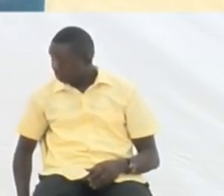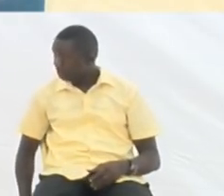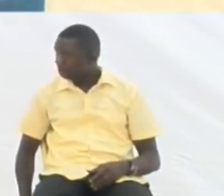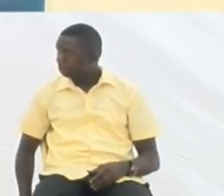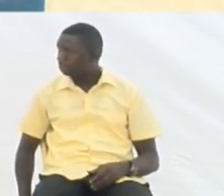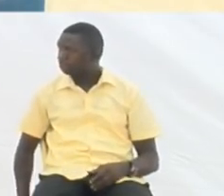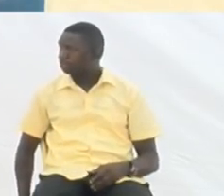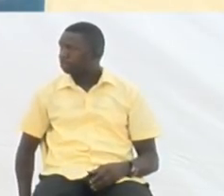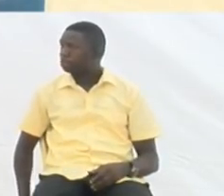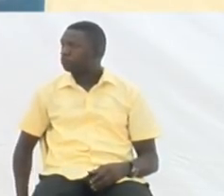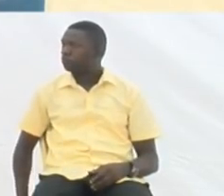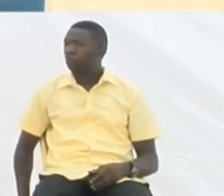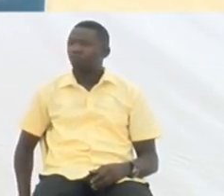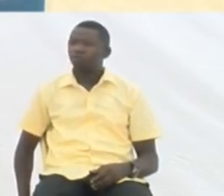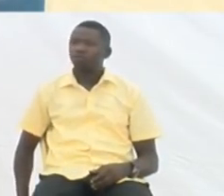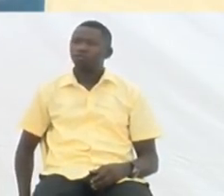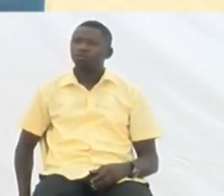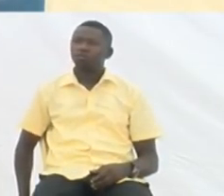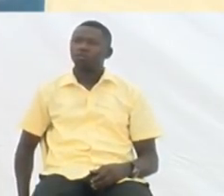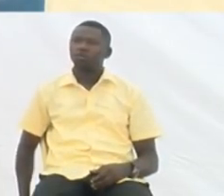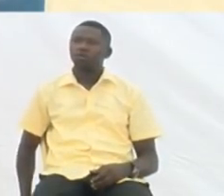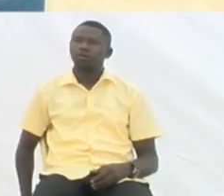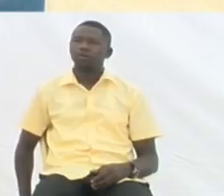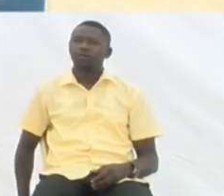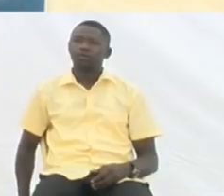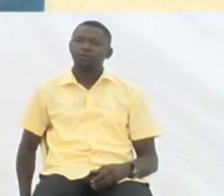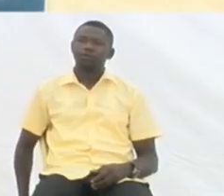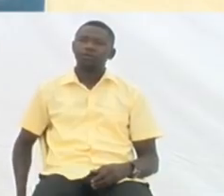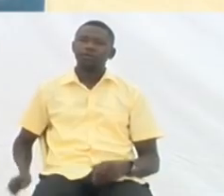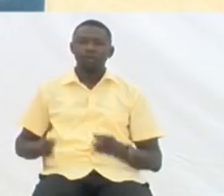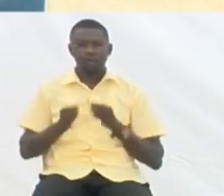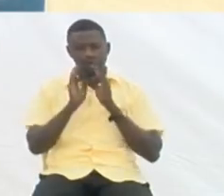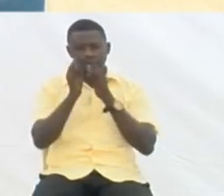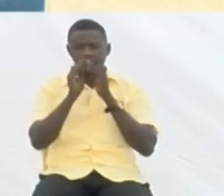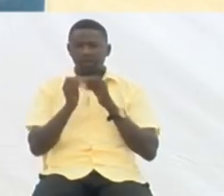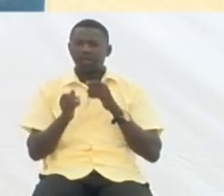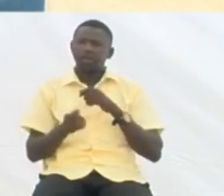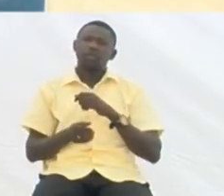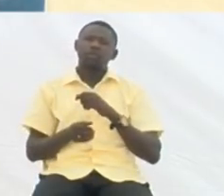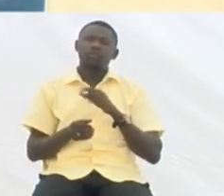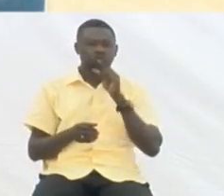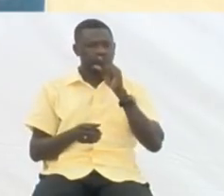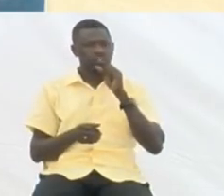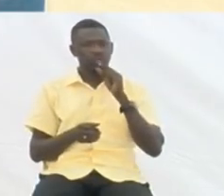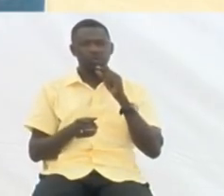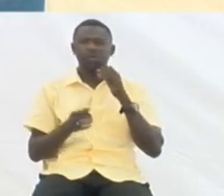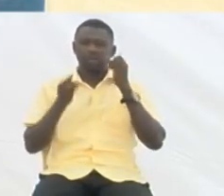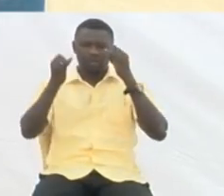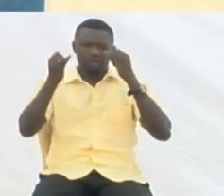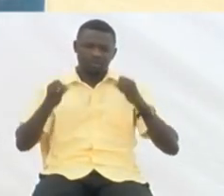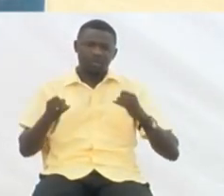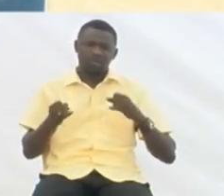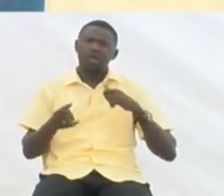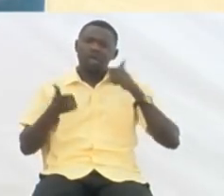Nko. I am saying. Kumo doli bije. There are some statements. What will I take?